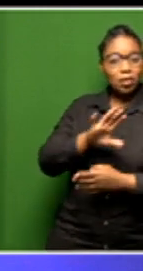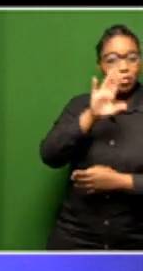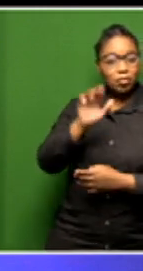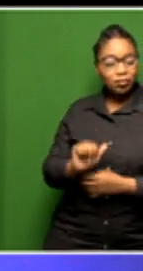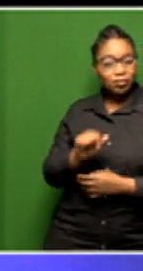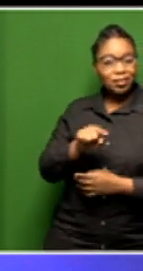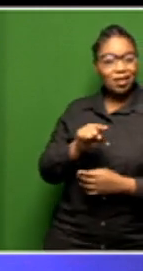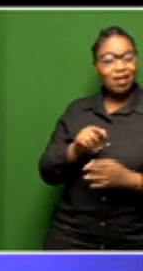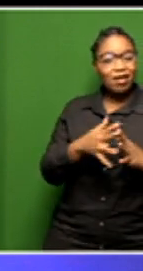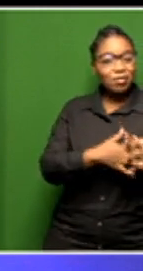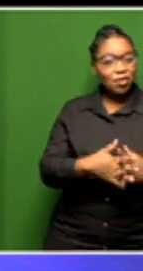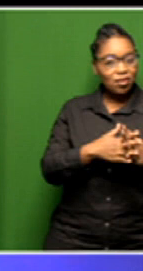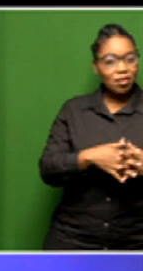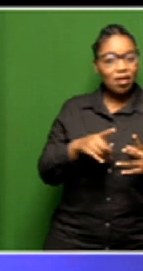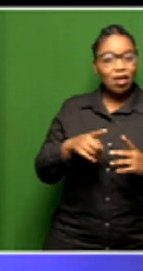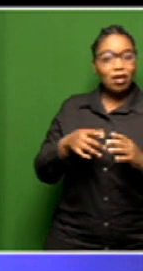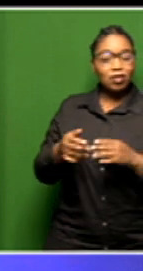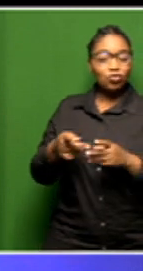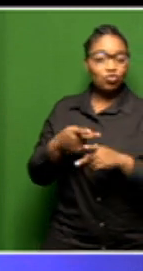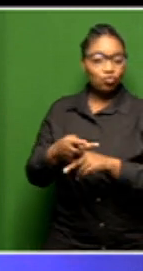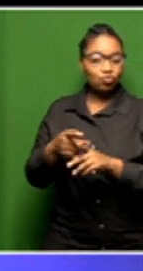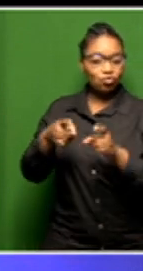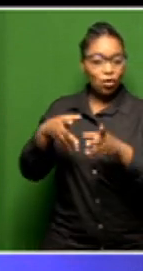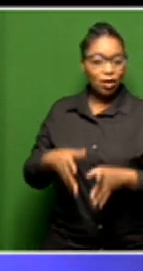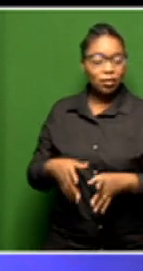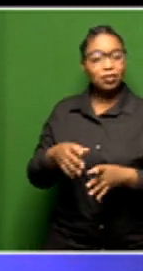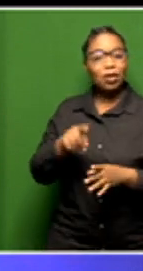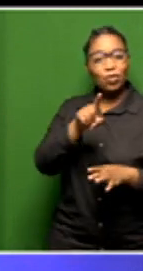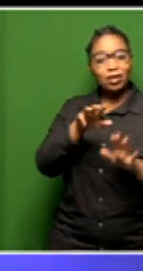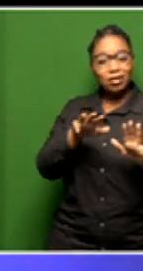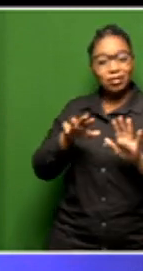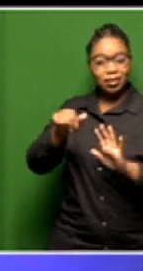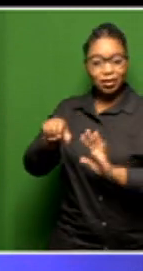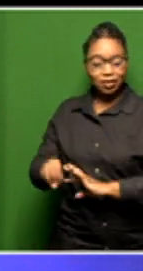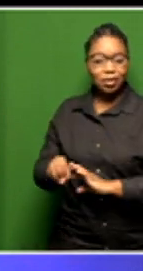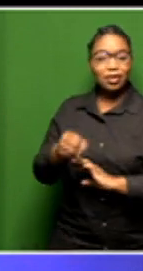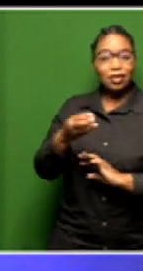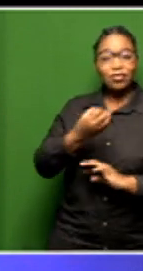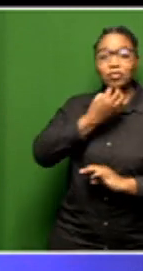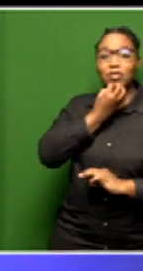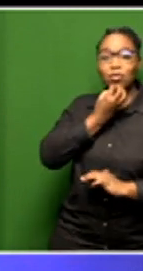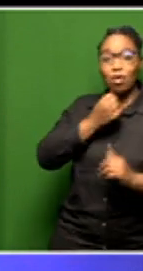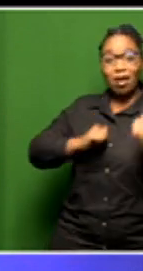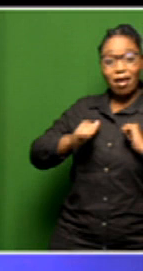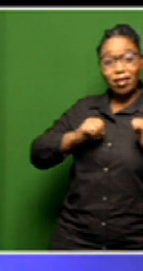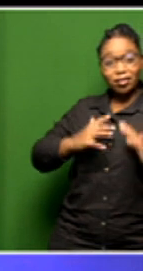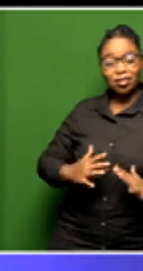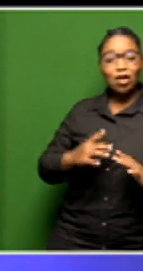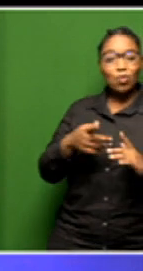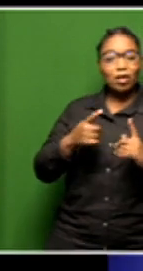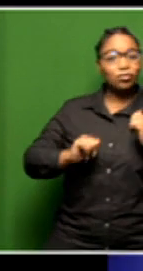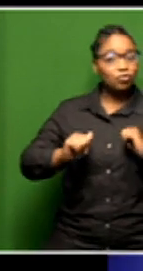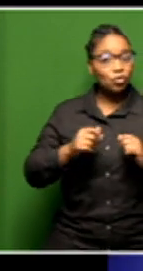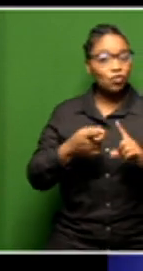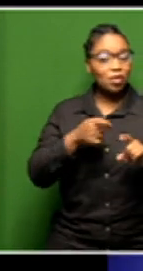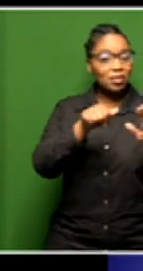by author Dr Siphiwo Mahala and directed by internationally acclaimed actor Sello Maake kaNcube. This will be staged from the 16th to